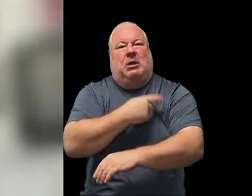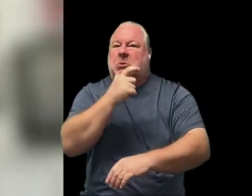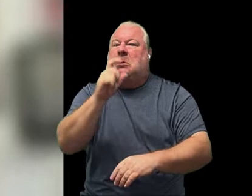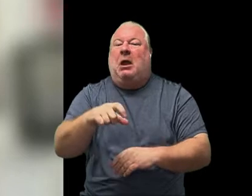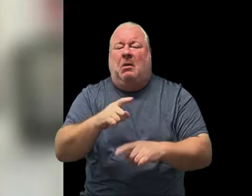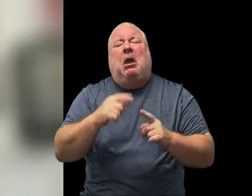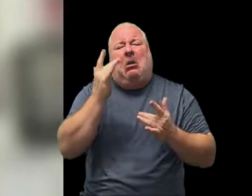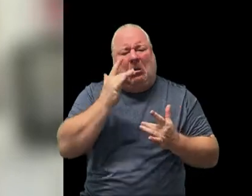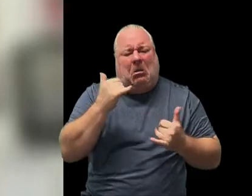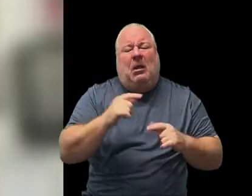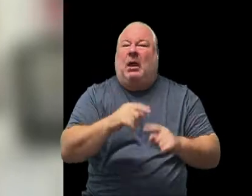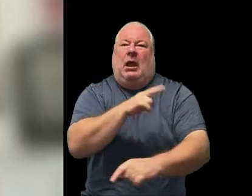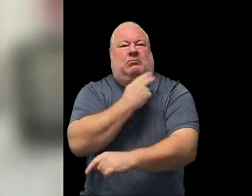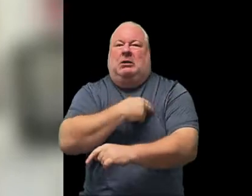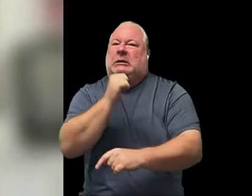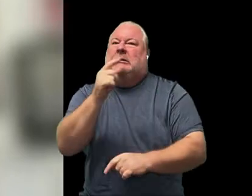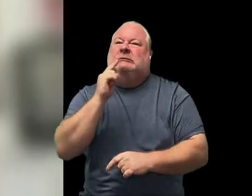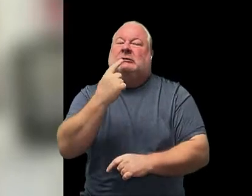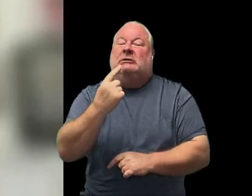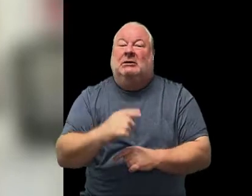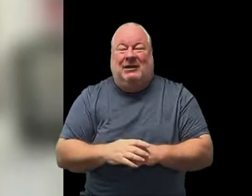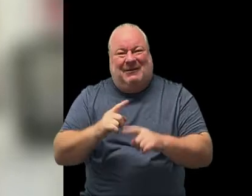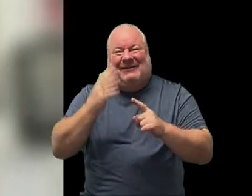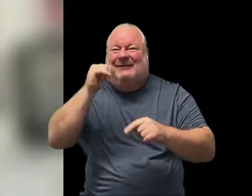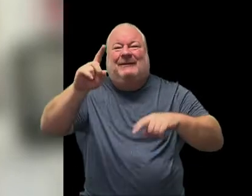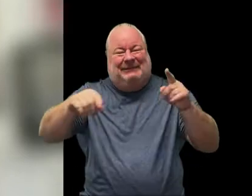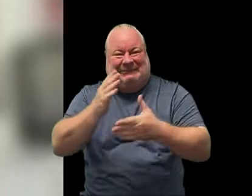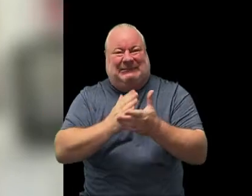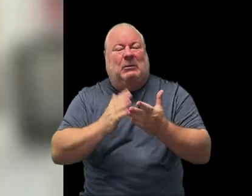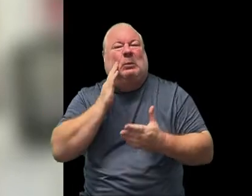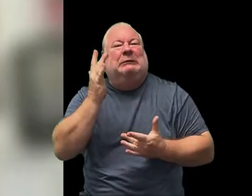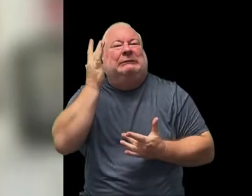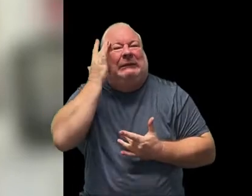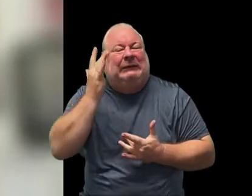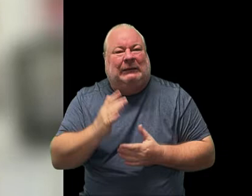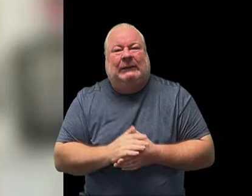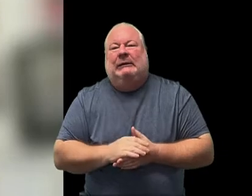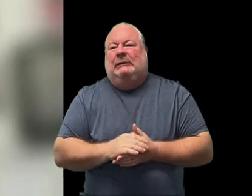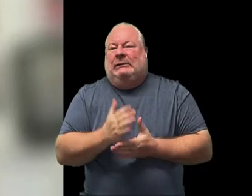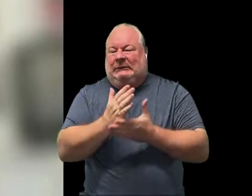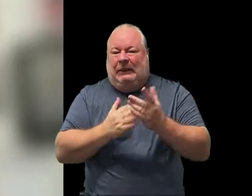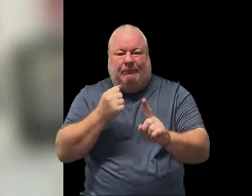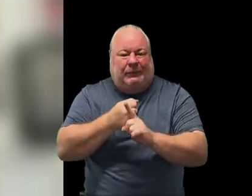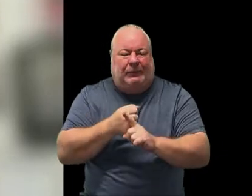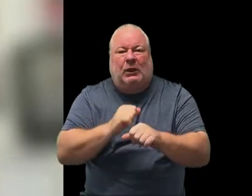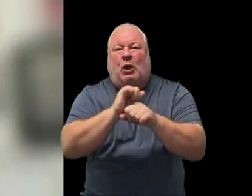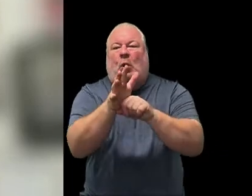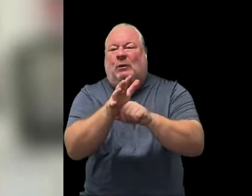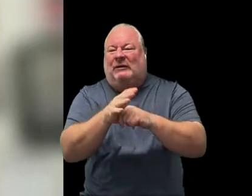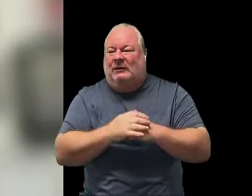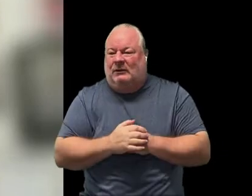it doesn't mean that we're not all going to get sick. Some of us will still get COVID,